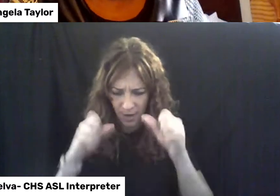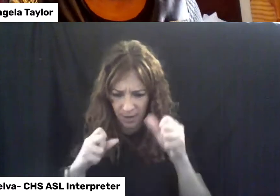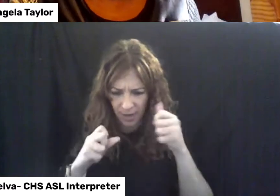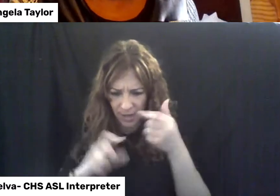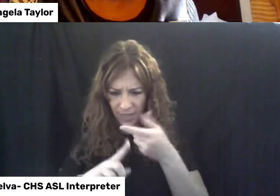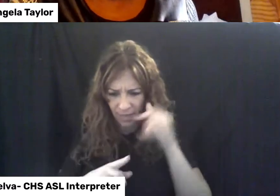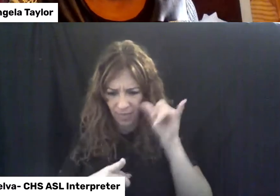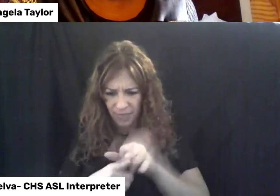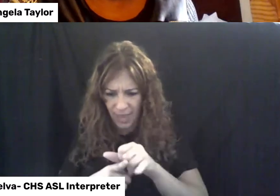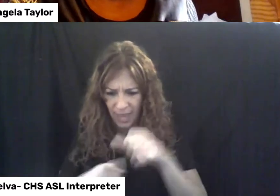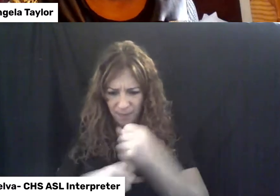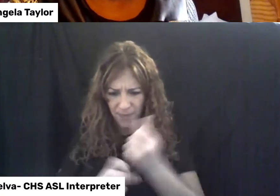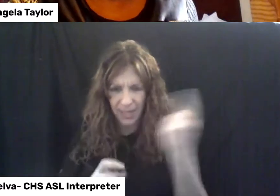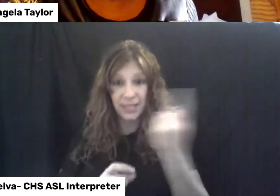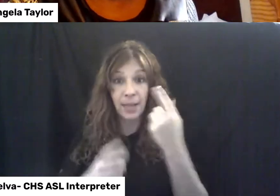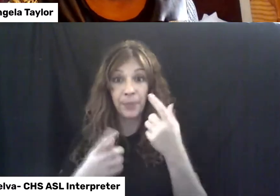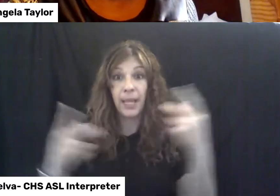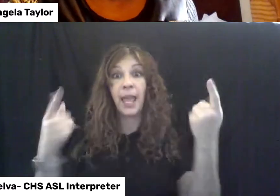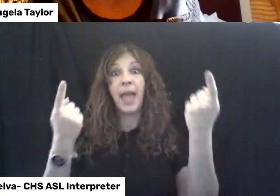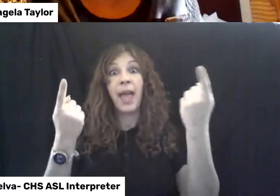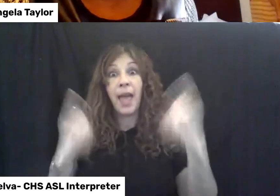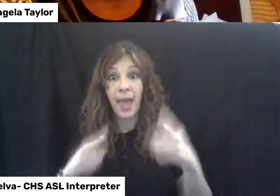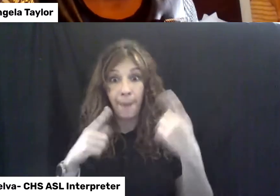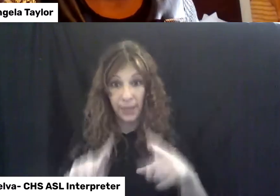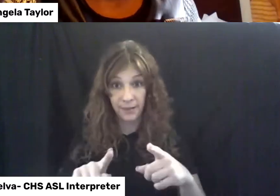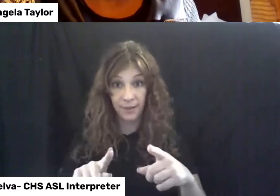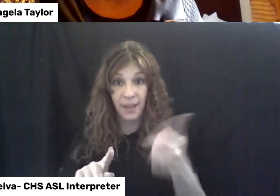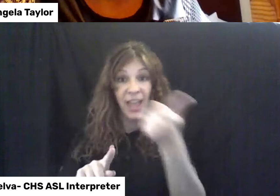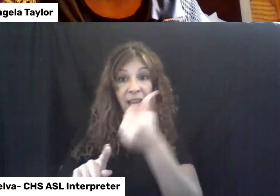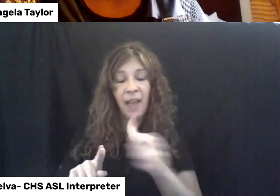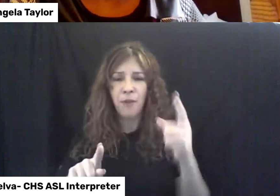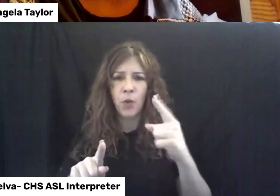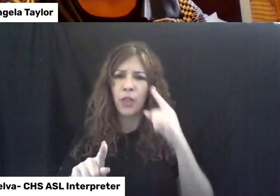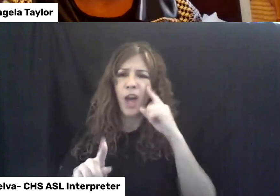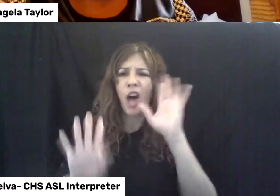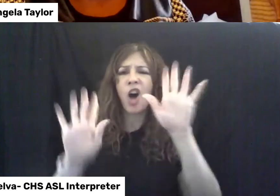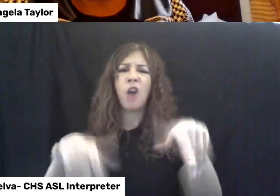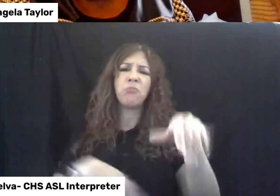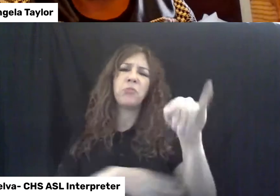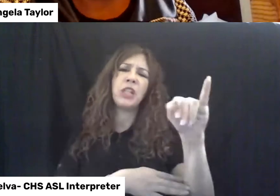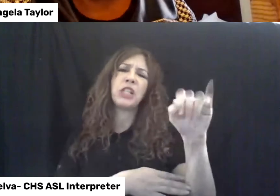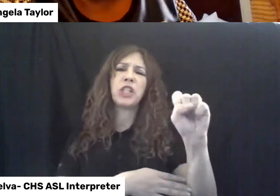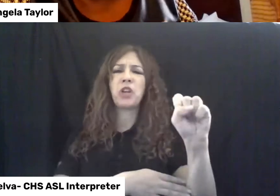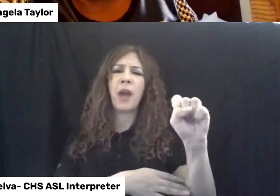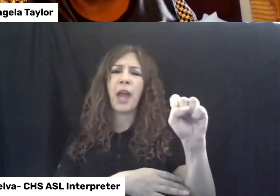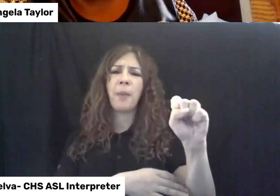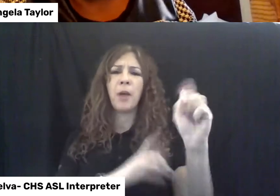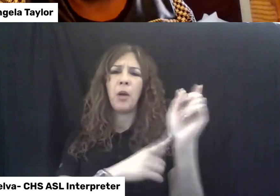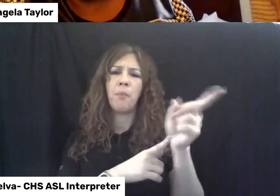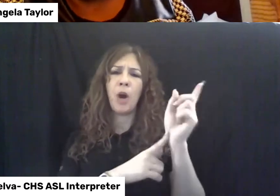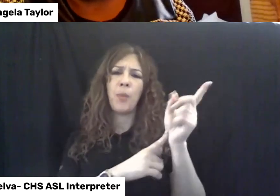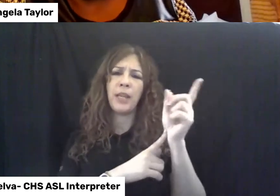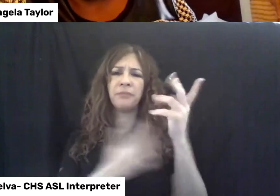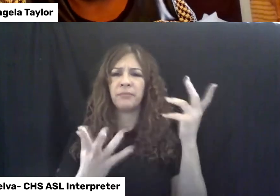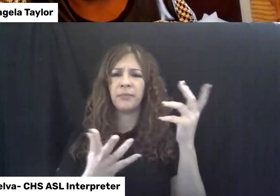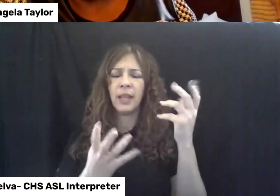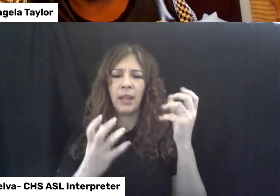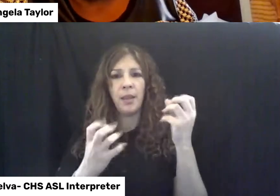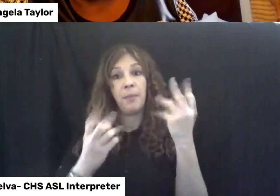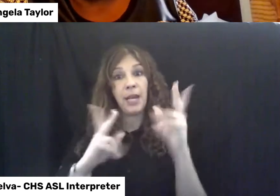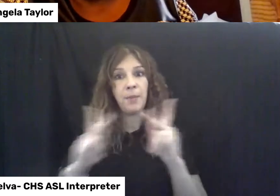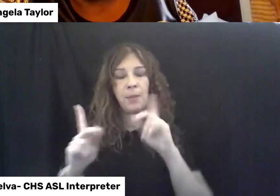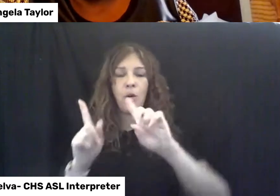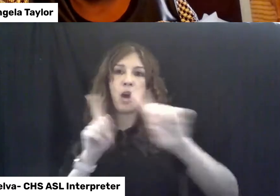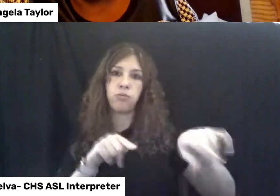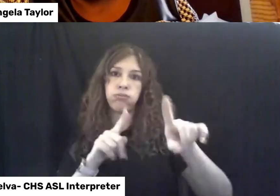that everybody used to think was an Instagram moment? People had started going to so many of our